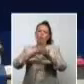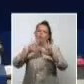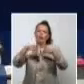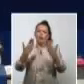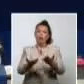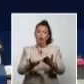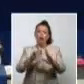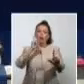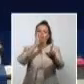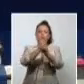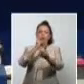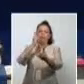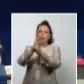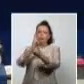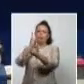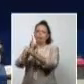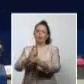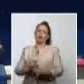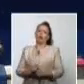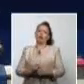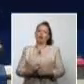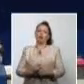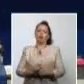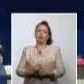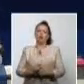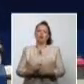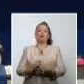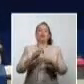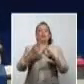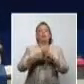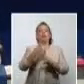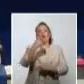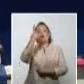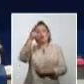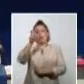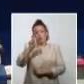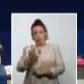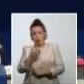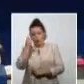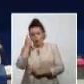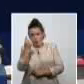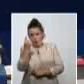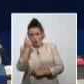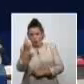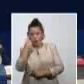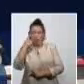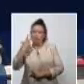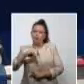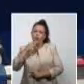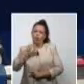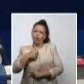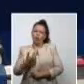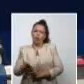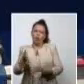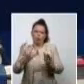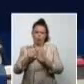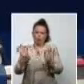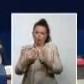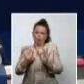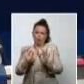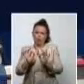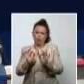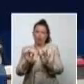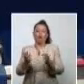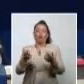and 65%, that is 13 of the 20 confirmed cases, were asymptomatic.